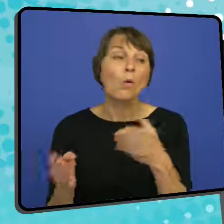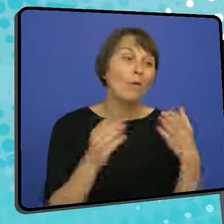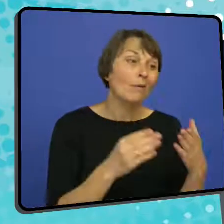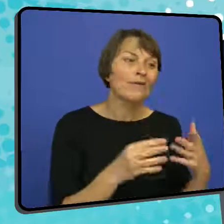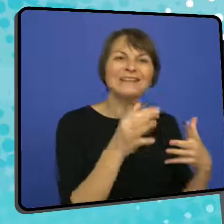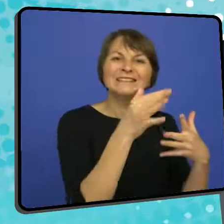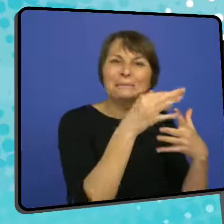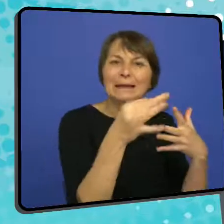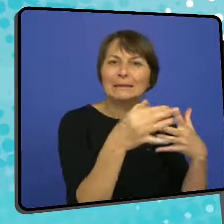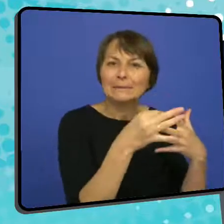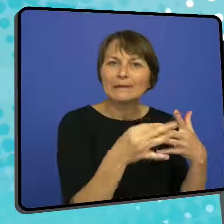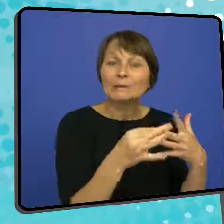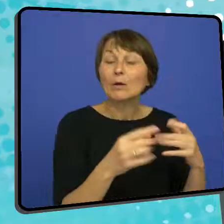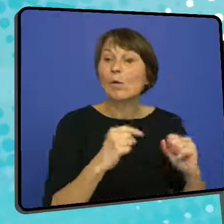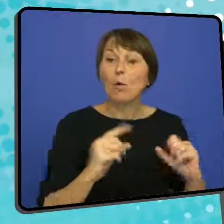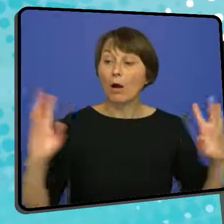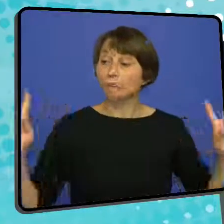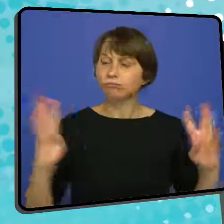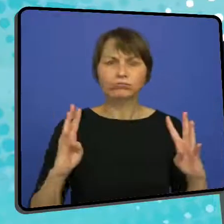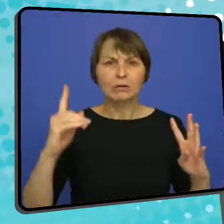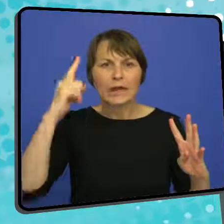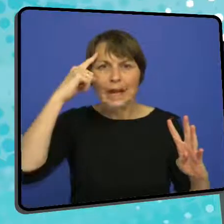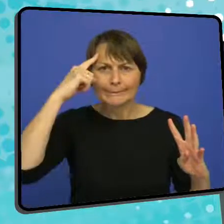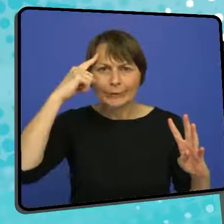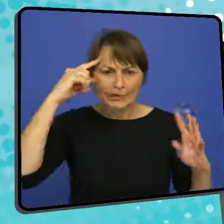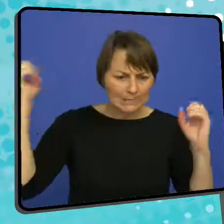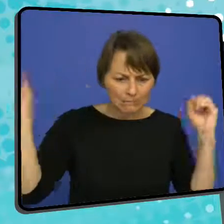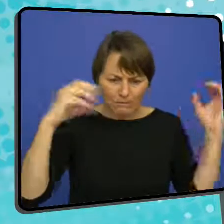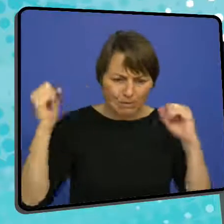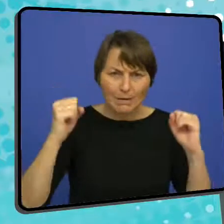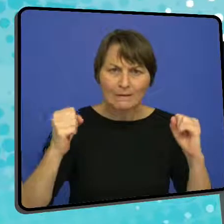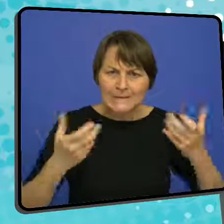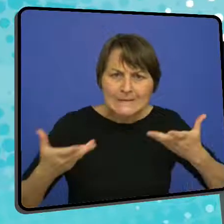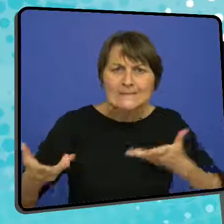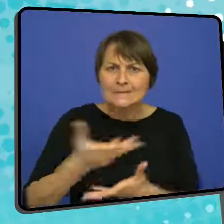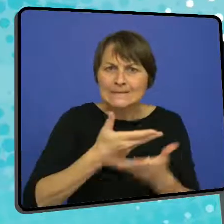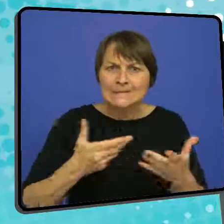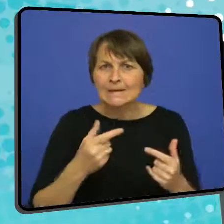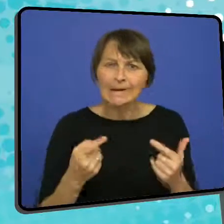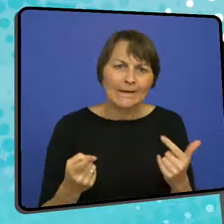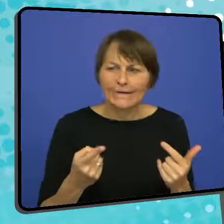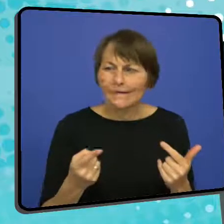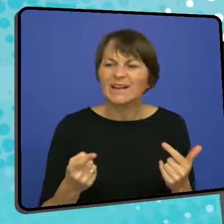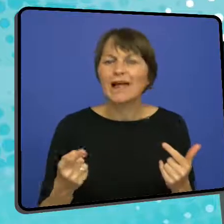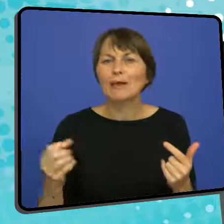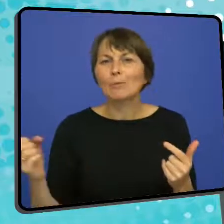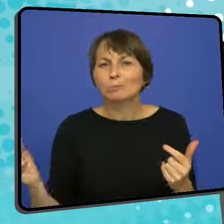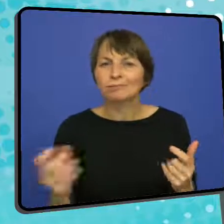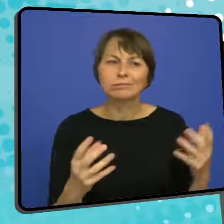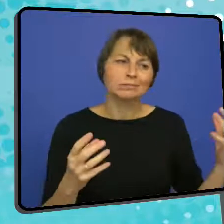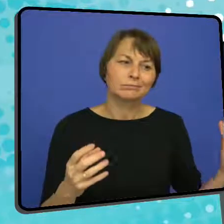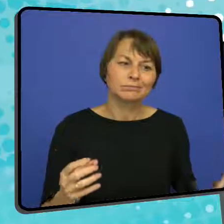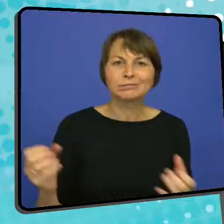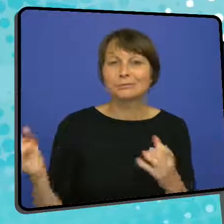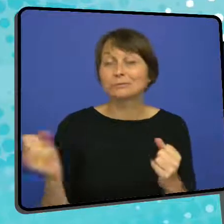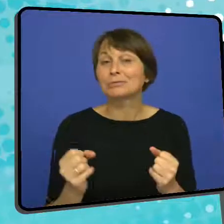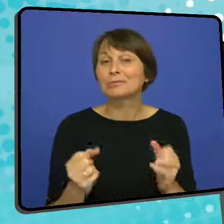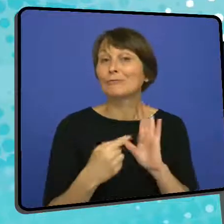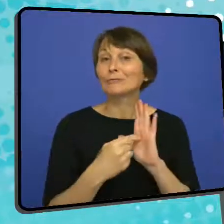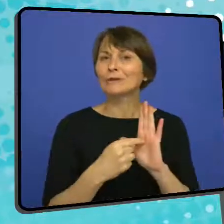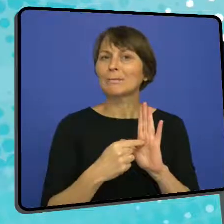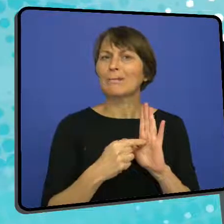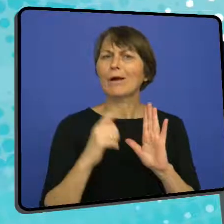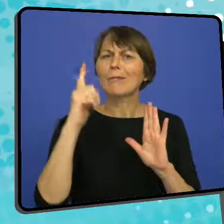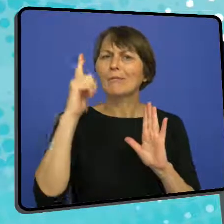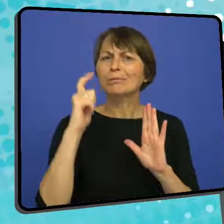brainstorming together. So it goes a bit of both ends. Typically, I think at the start of a project, it's more